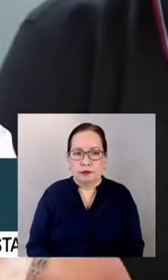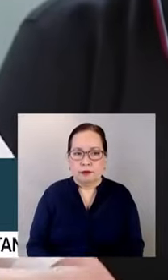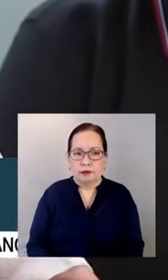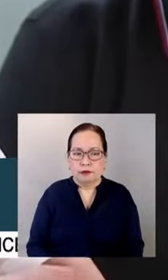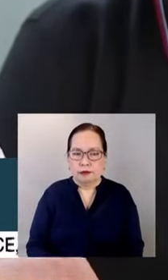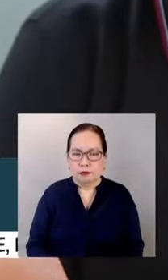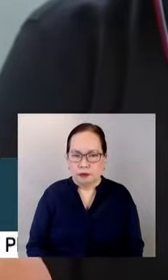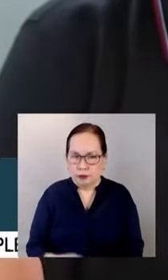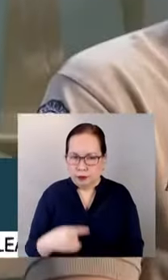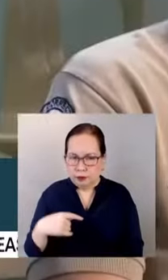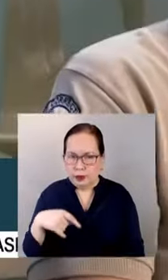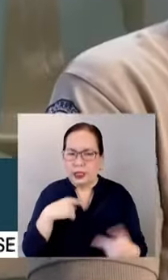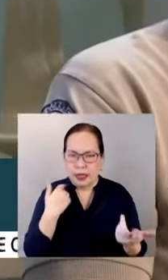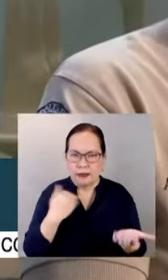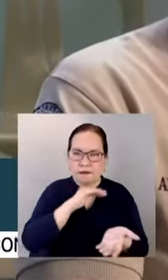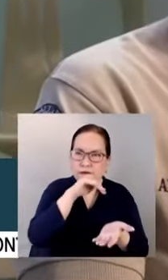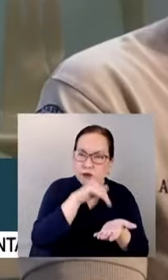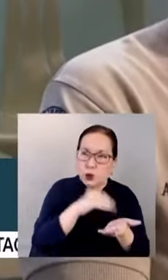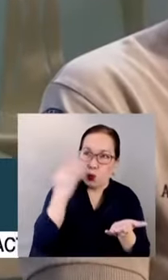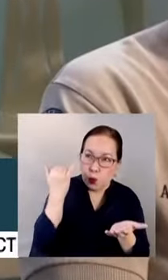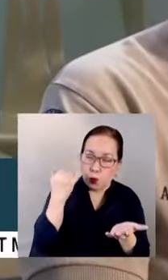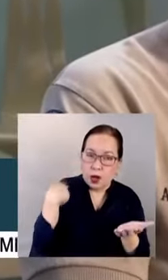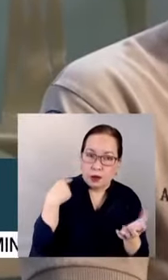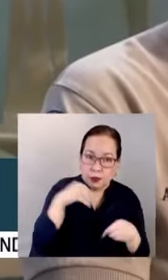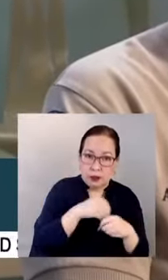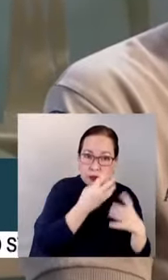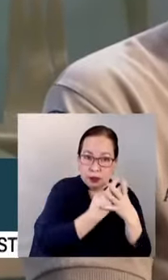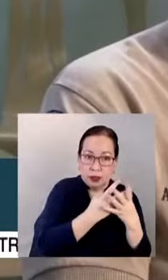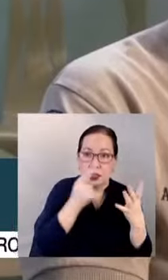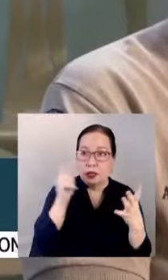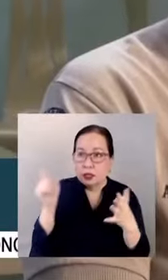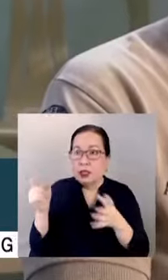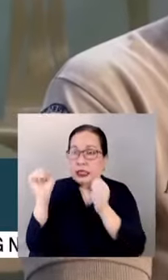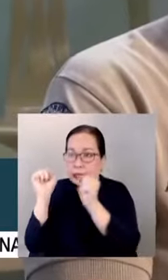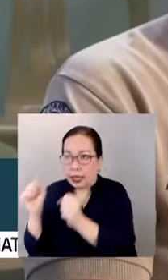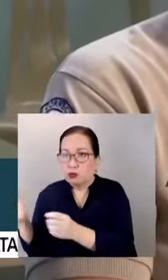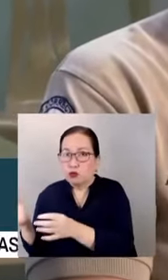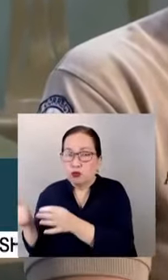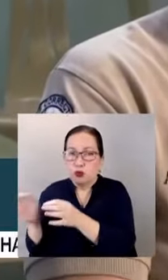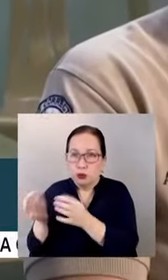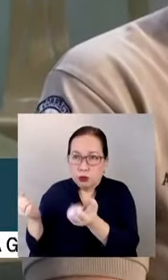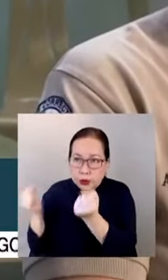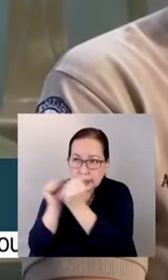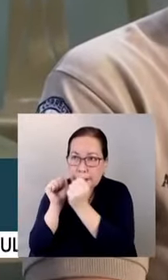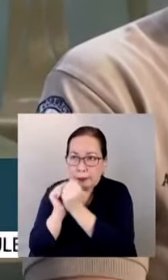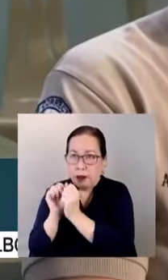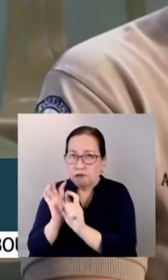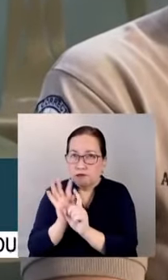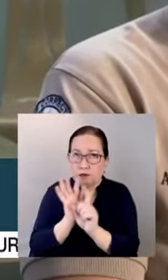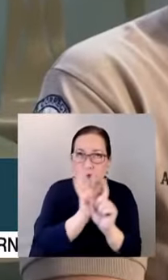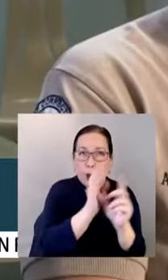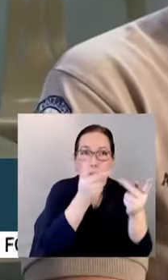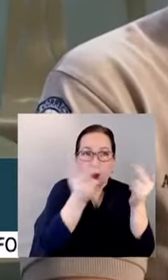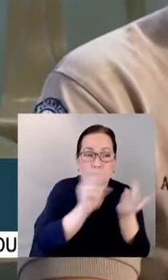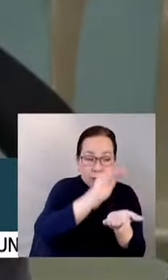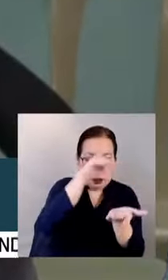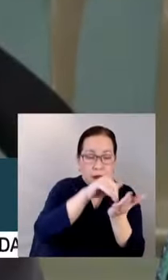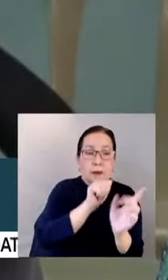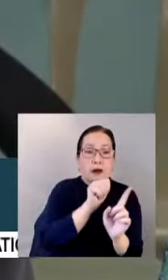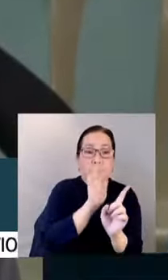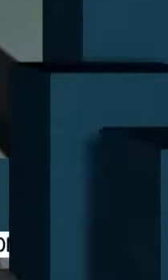special voting center in the detention facility, the detainee may be escorted to the regular voting center where he or she is registered.